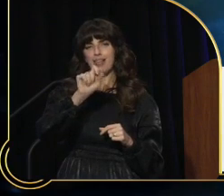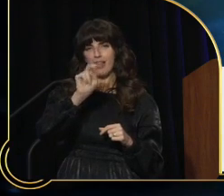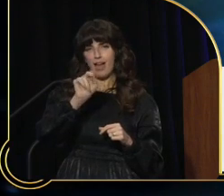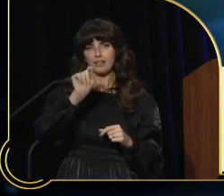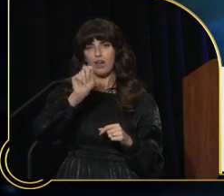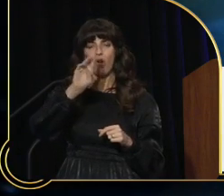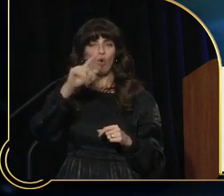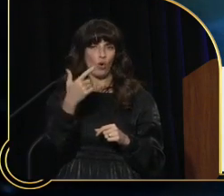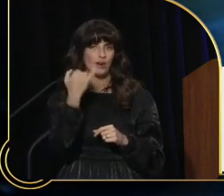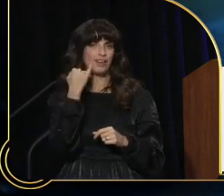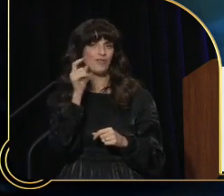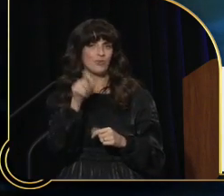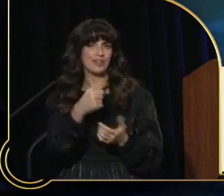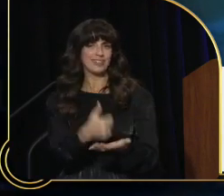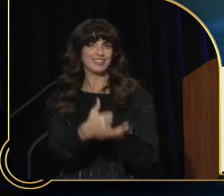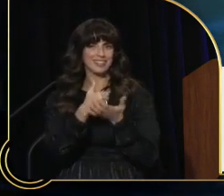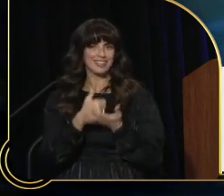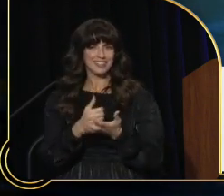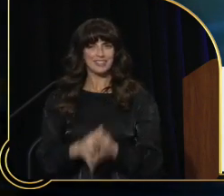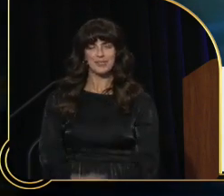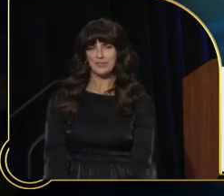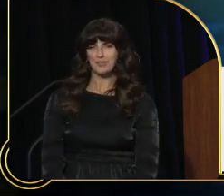bazelon.org if you need assistance.